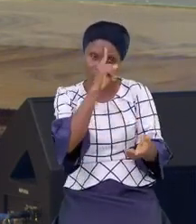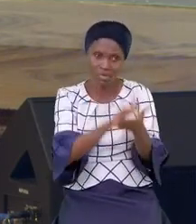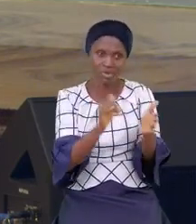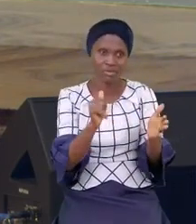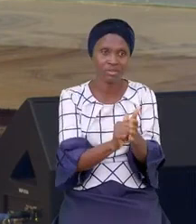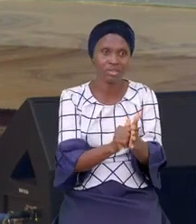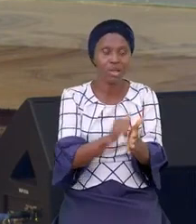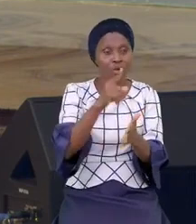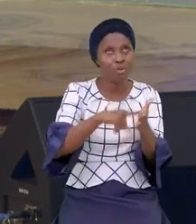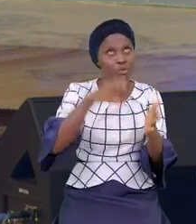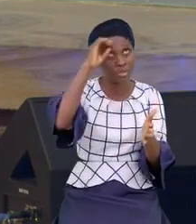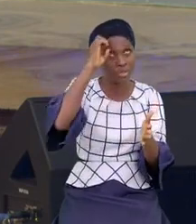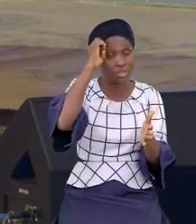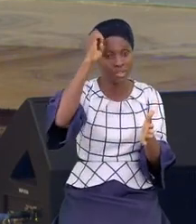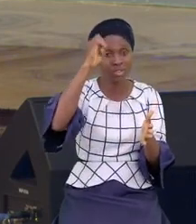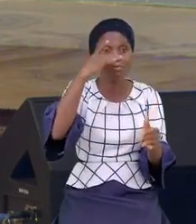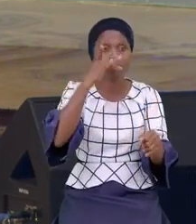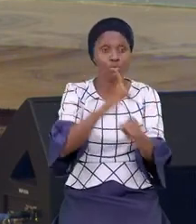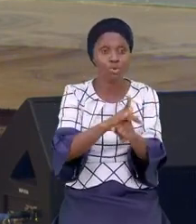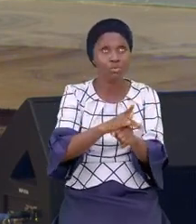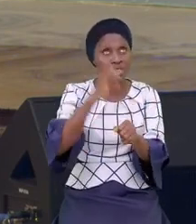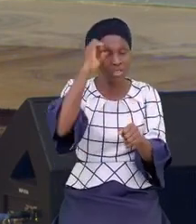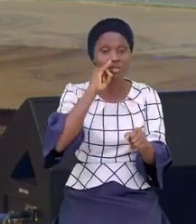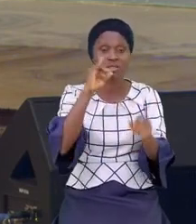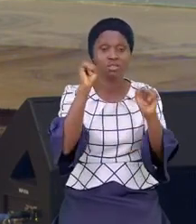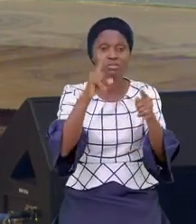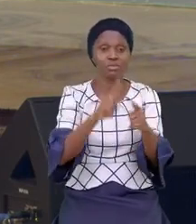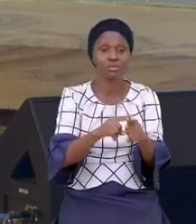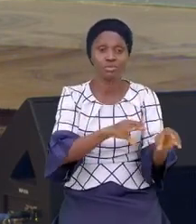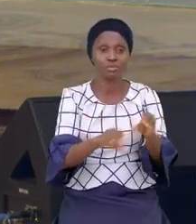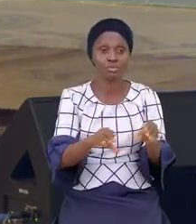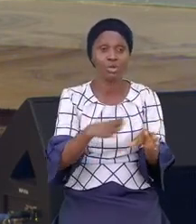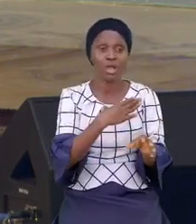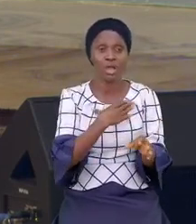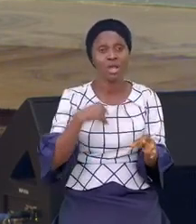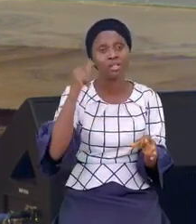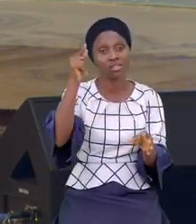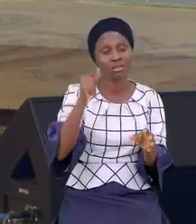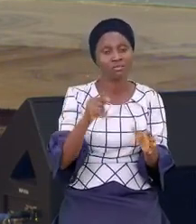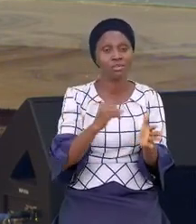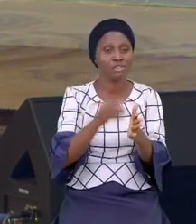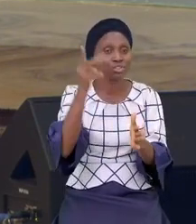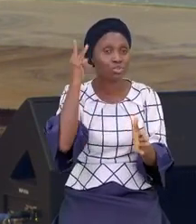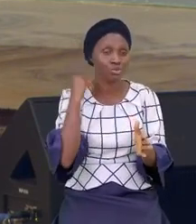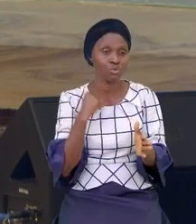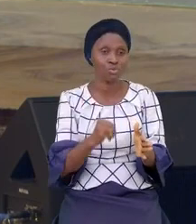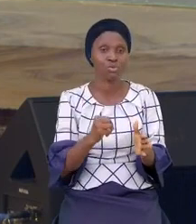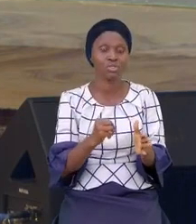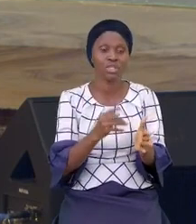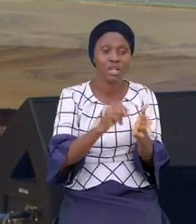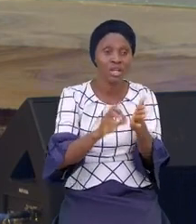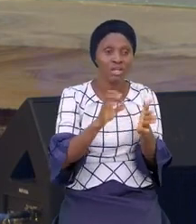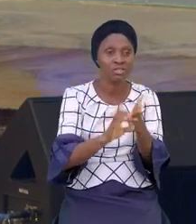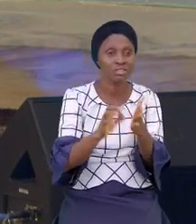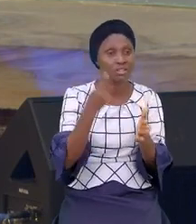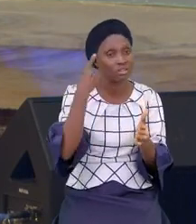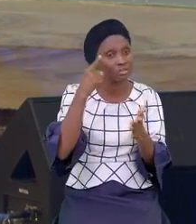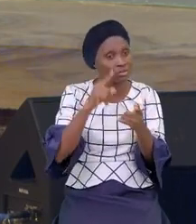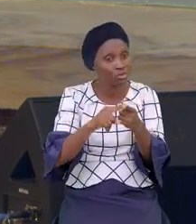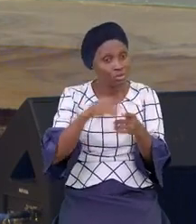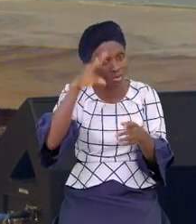perform. And therefore it was imputed to him for